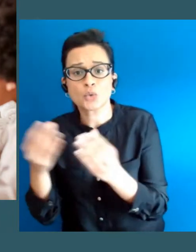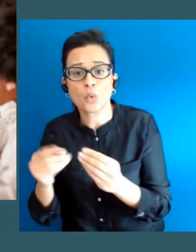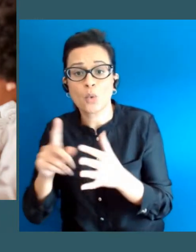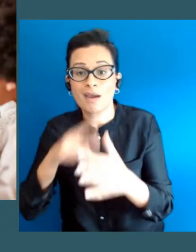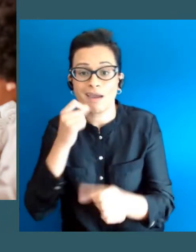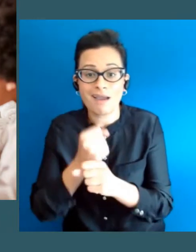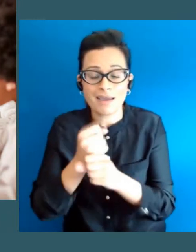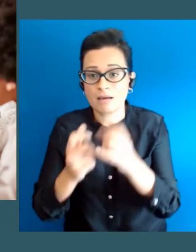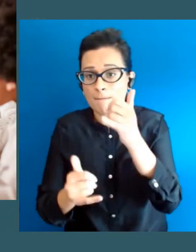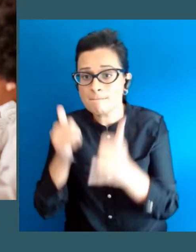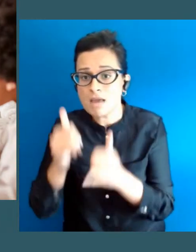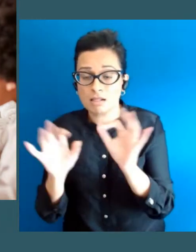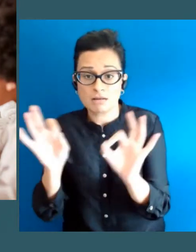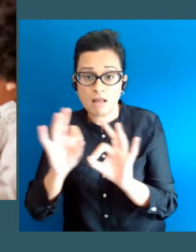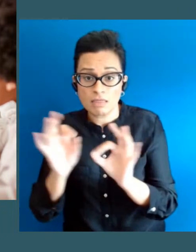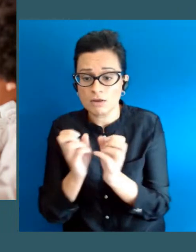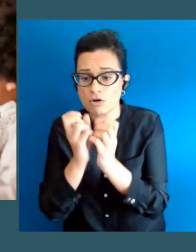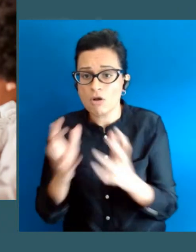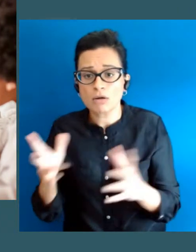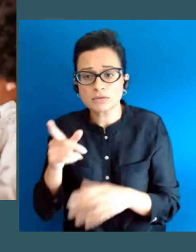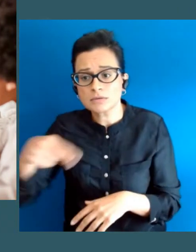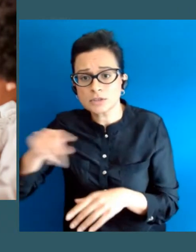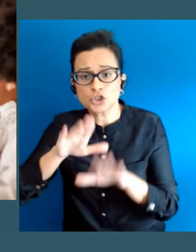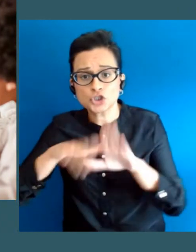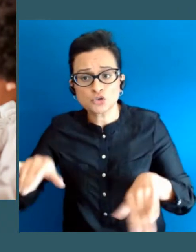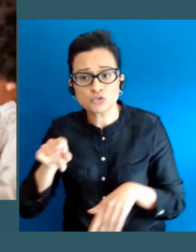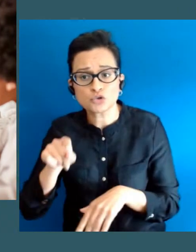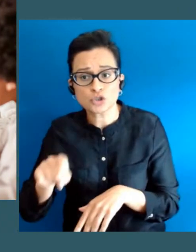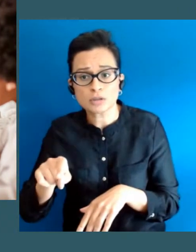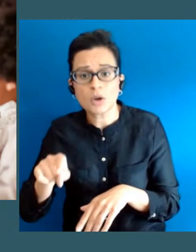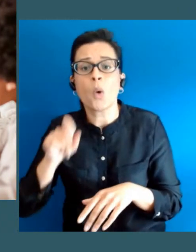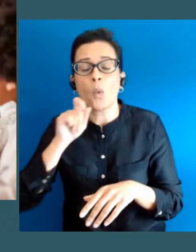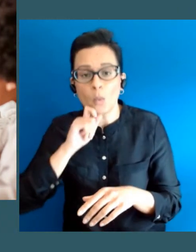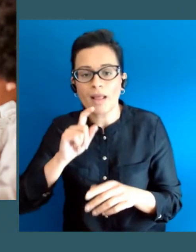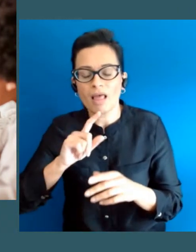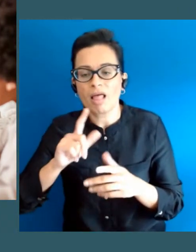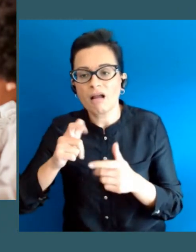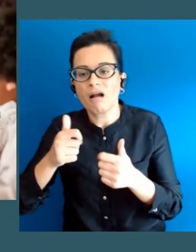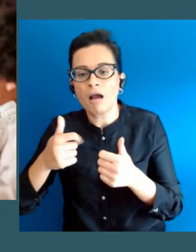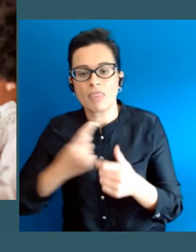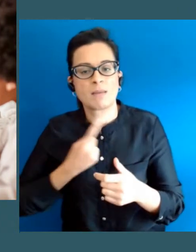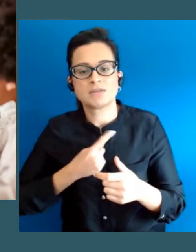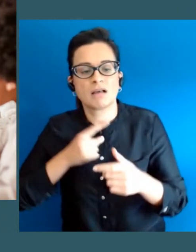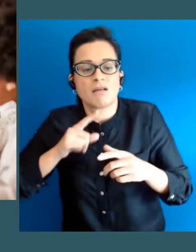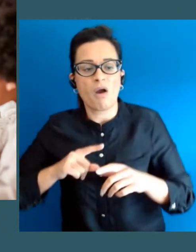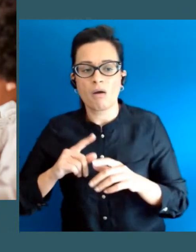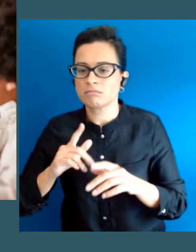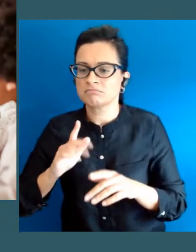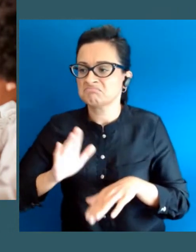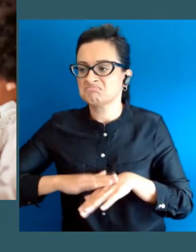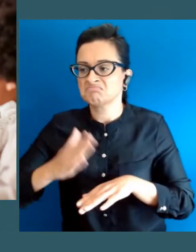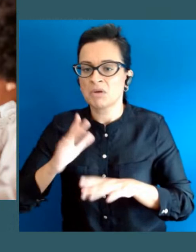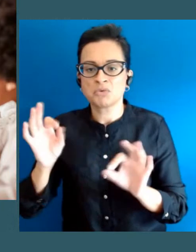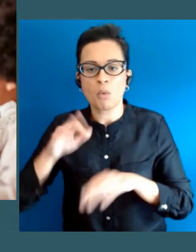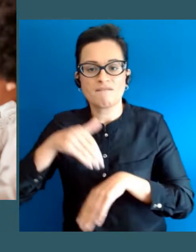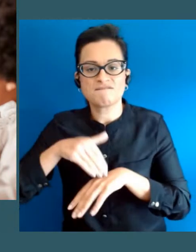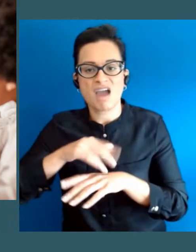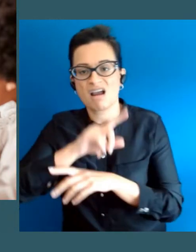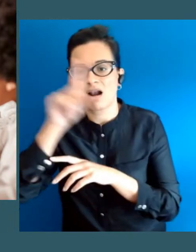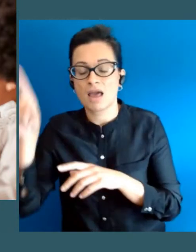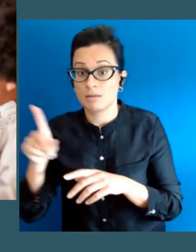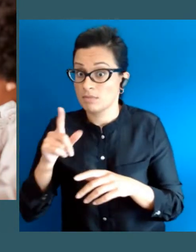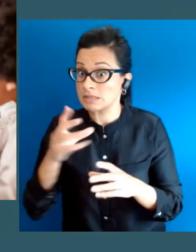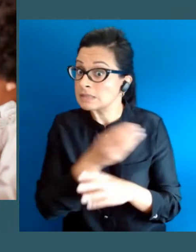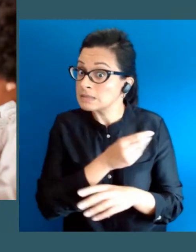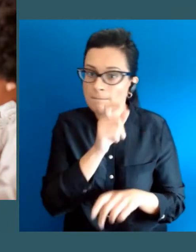the majority of children will grow out of them, but there are some that it lasts lifelong, and